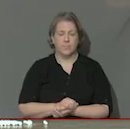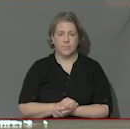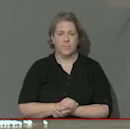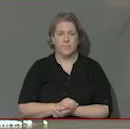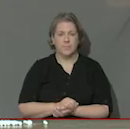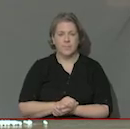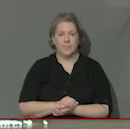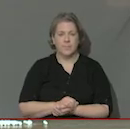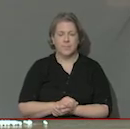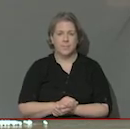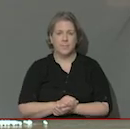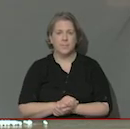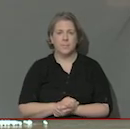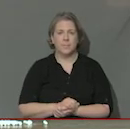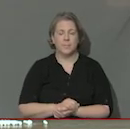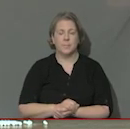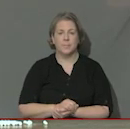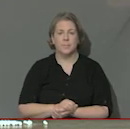565,920.